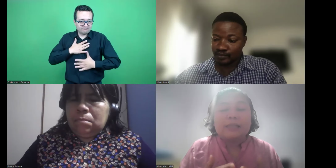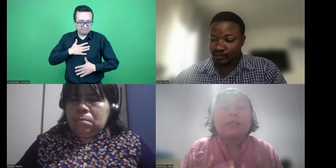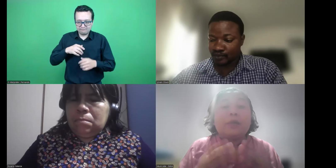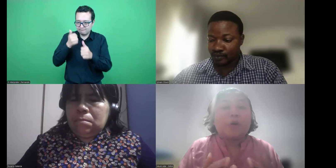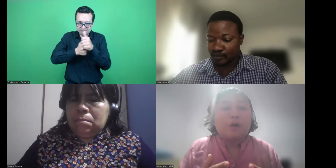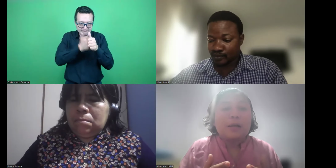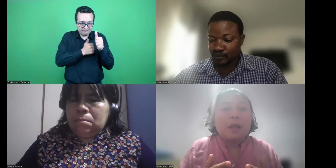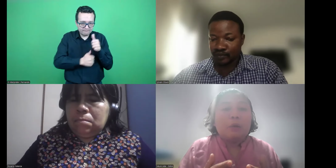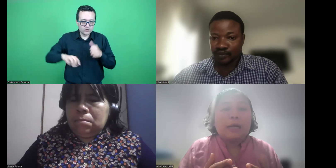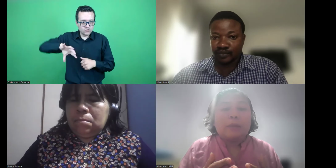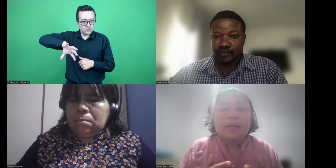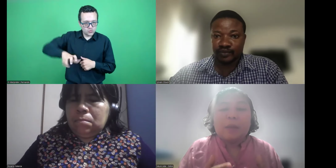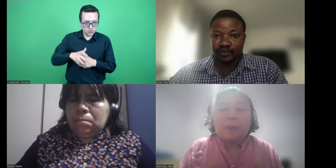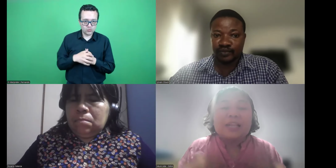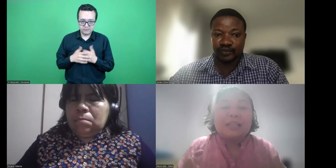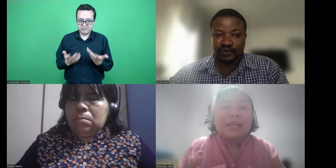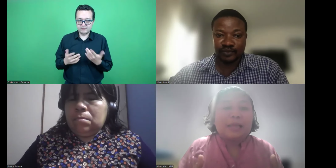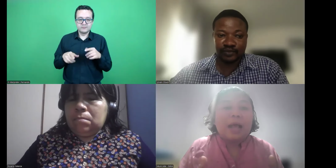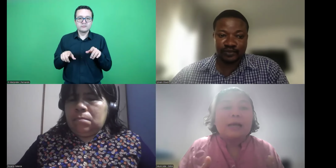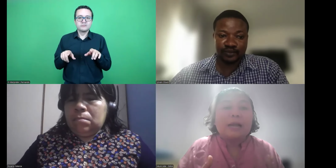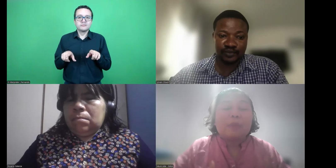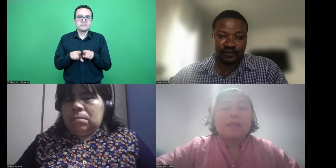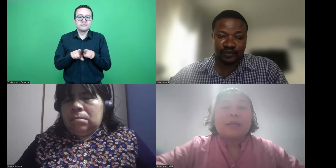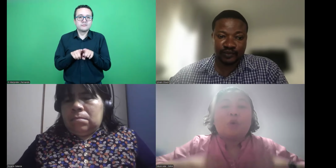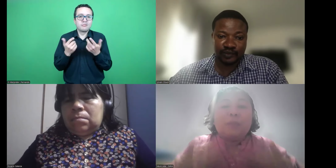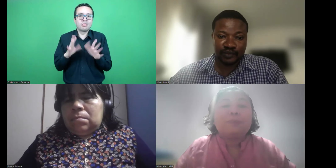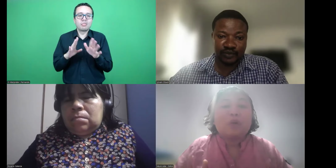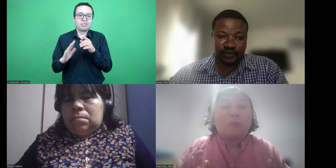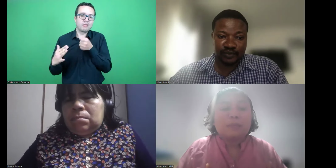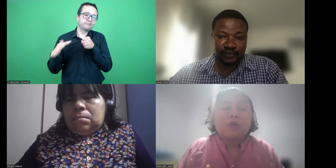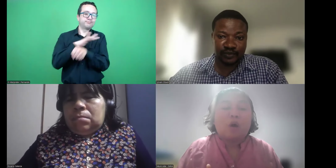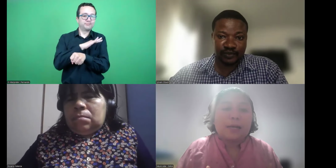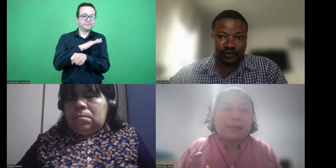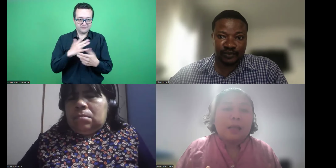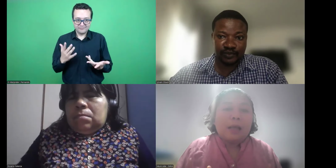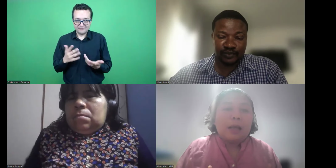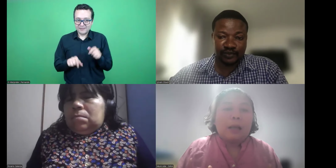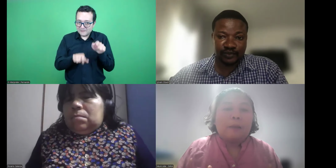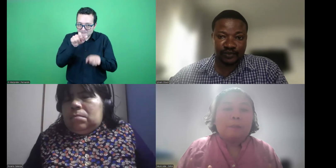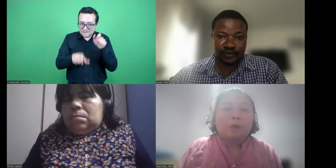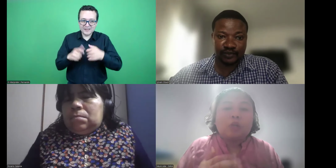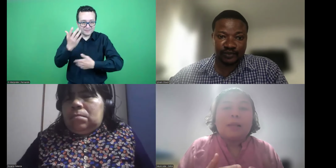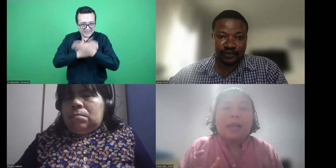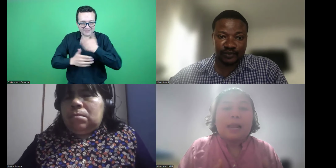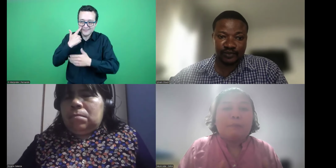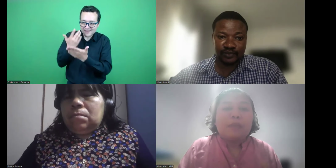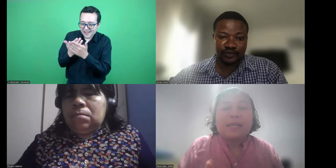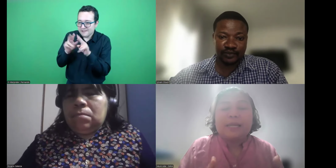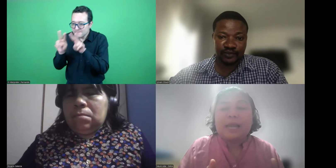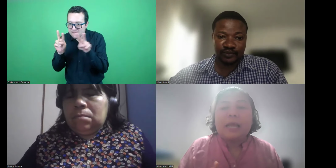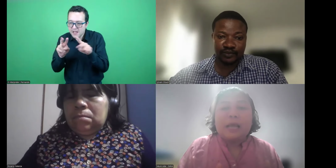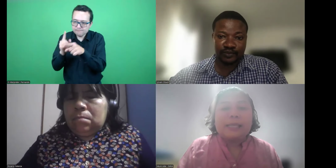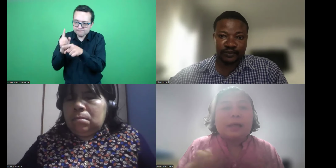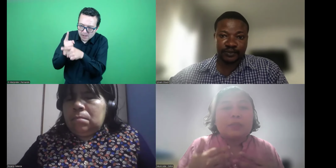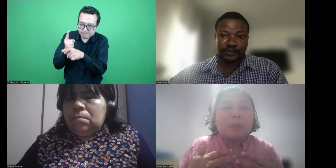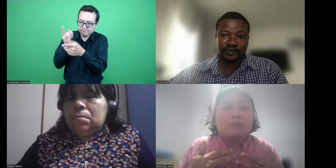yang of akan people kita with dorong disability. kepada And that is pemerintah the kita one that agar we memberikan will komitmen-komitmen encourage our konkret. government so that they Terutama will dalam give a event ini